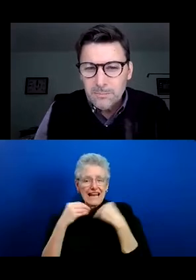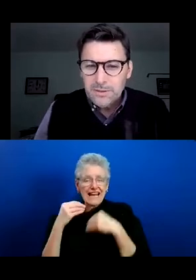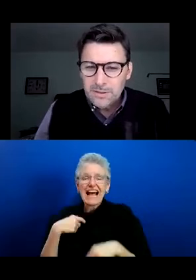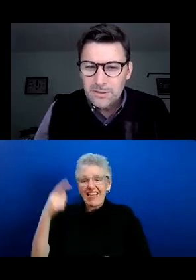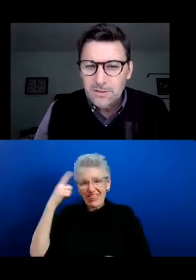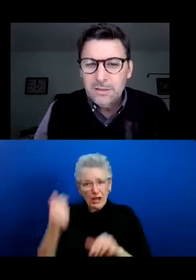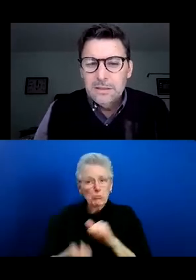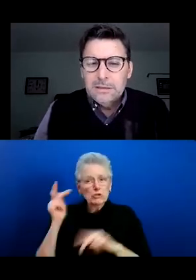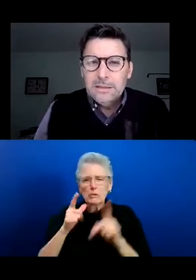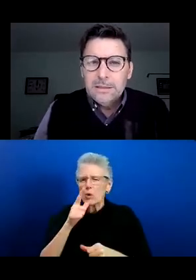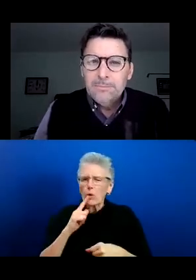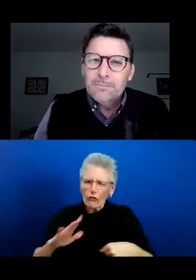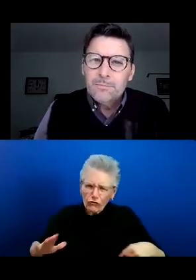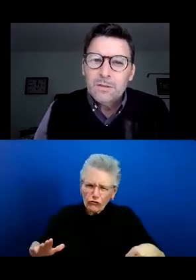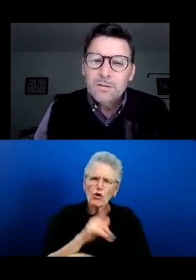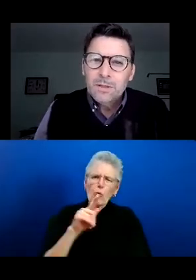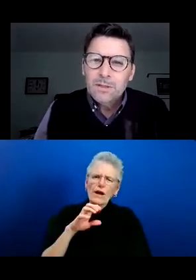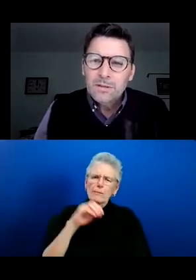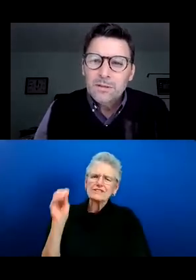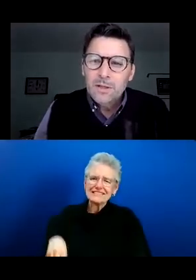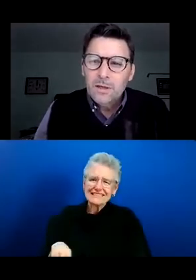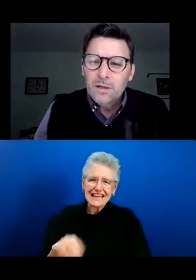are completely